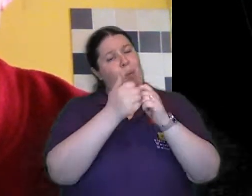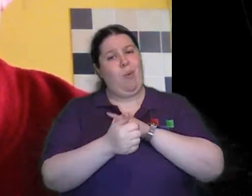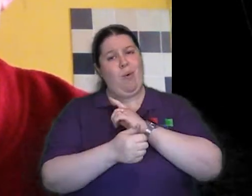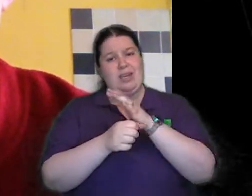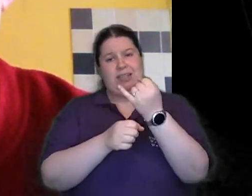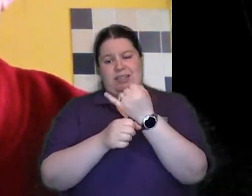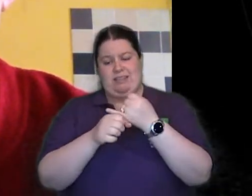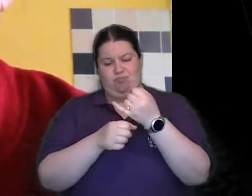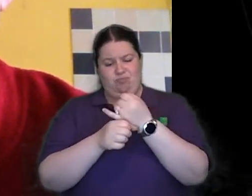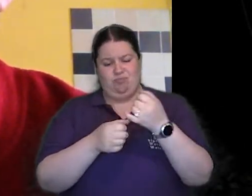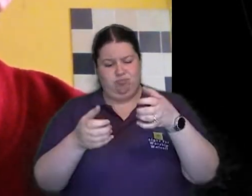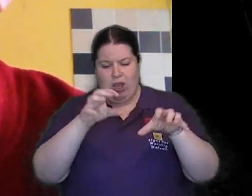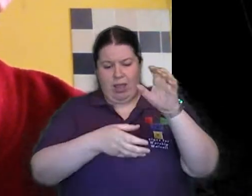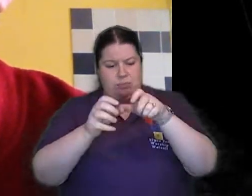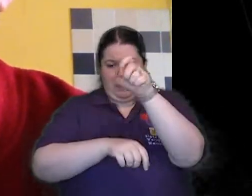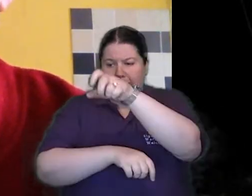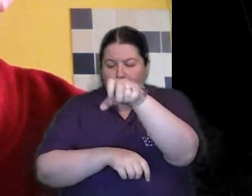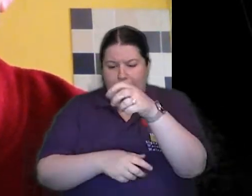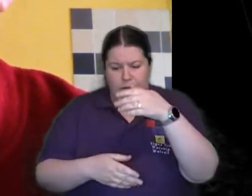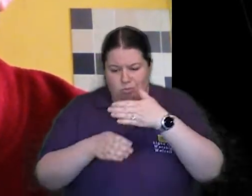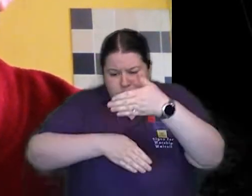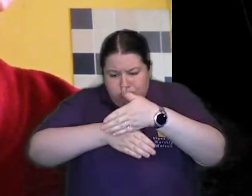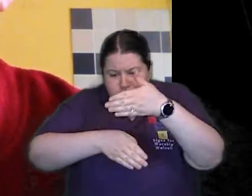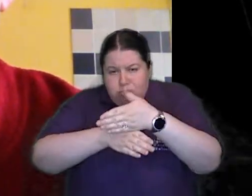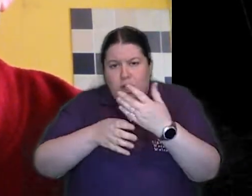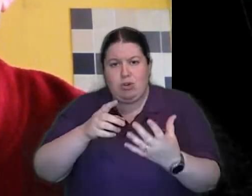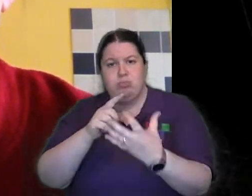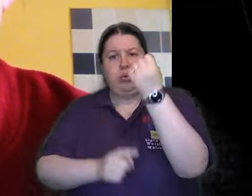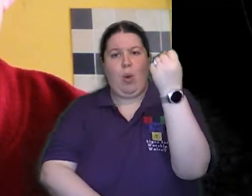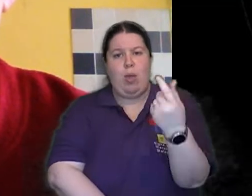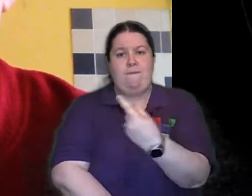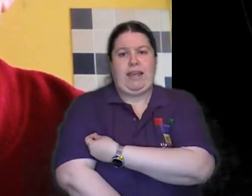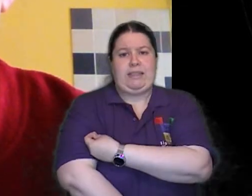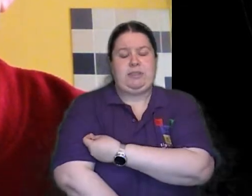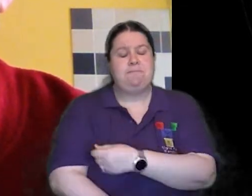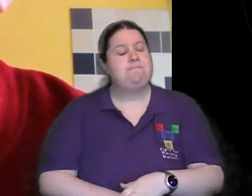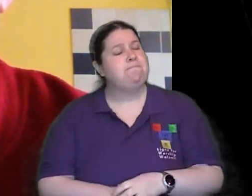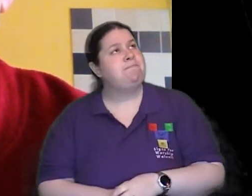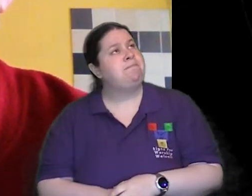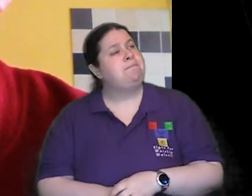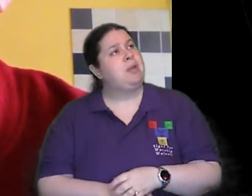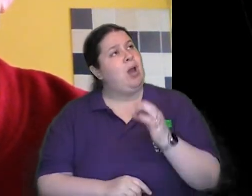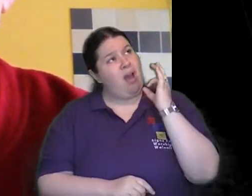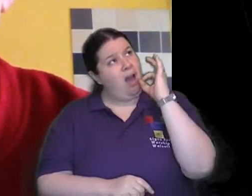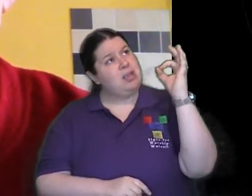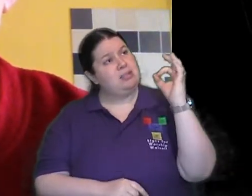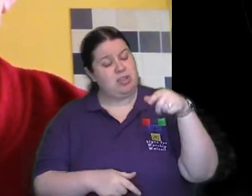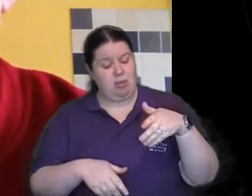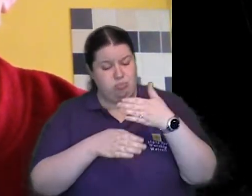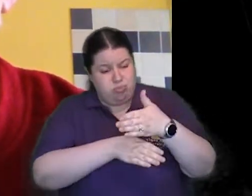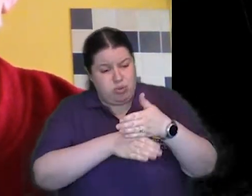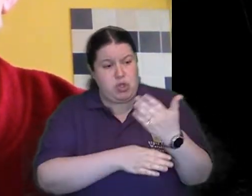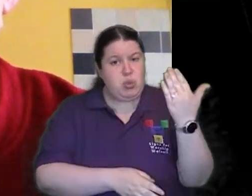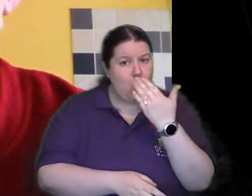have produced a vaccine in record time. We pray that it will work well and safely. We ask that the efforts